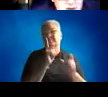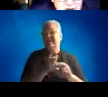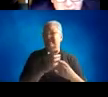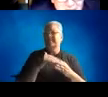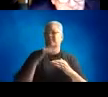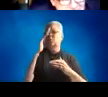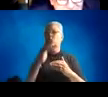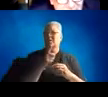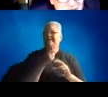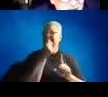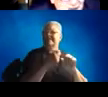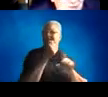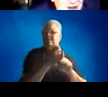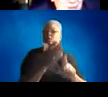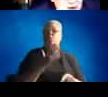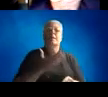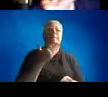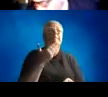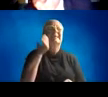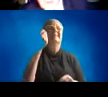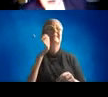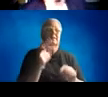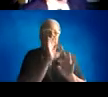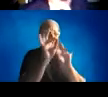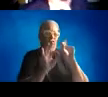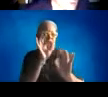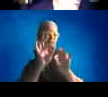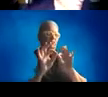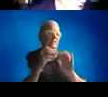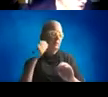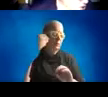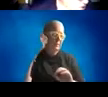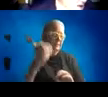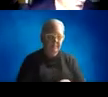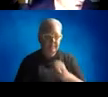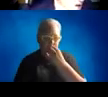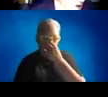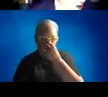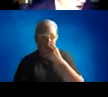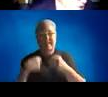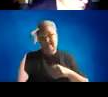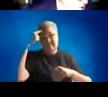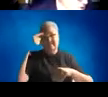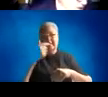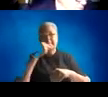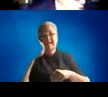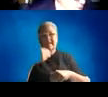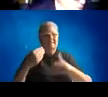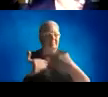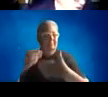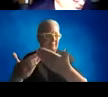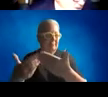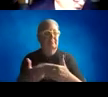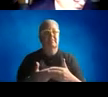better survey going. So thank you for that, Bernadette. All right, so we'll press on. I know that we could have had more